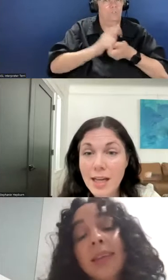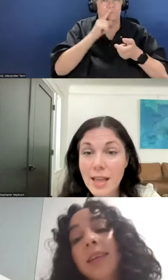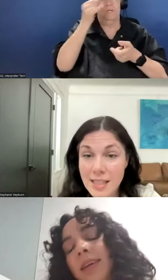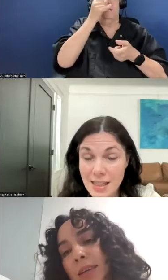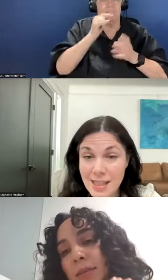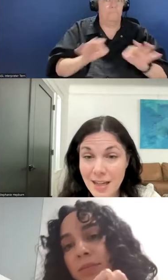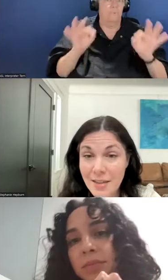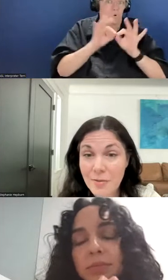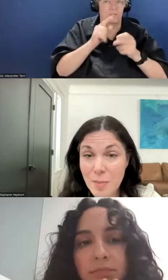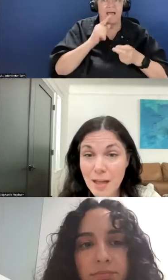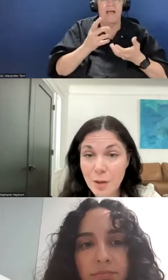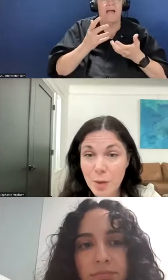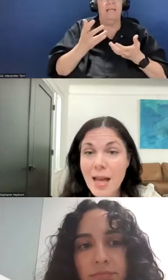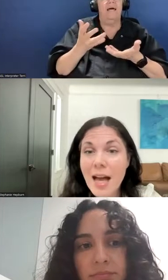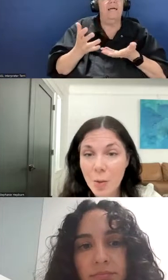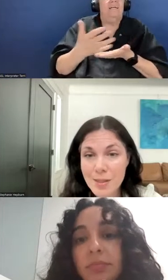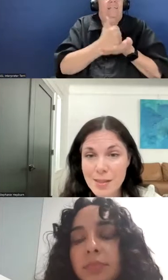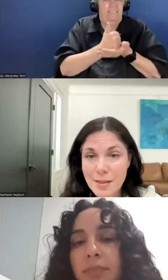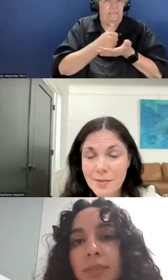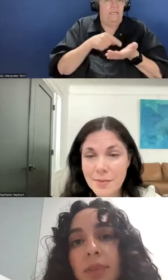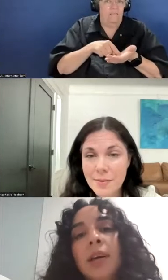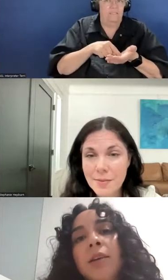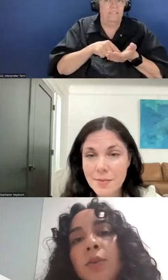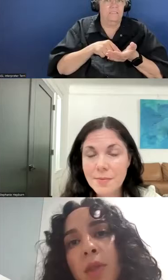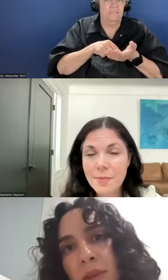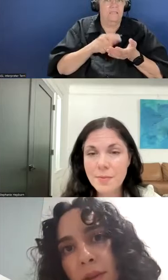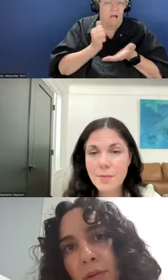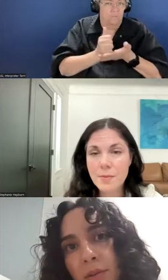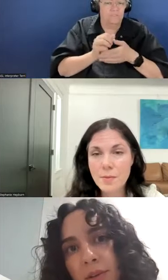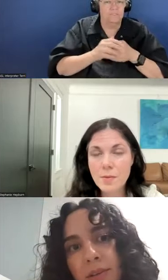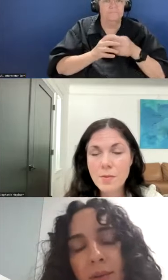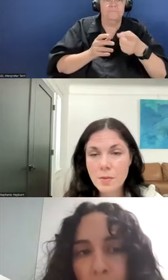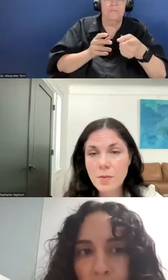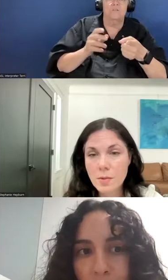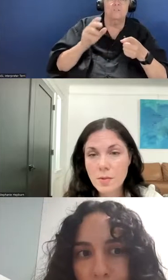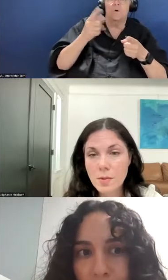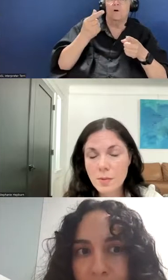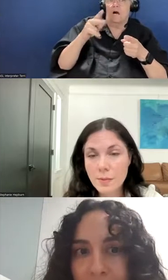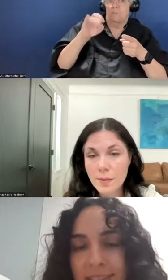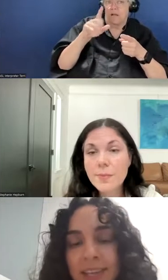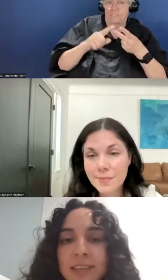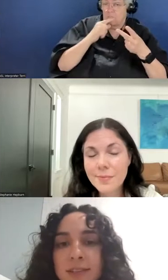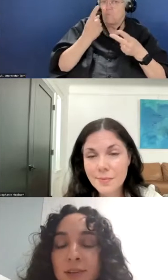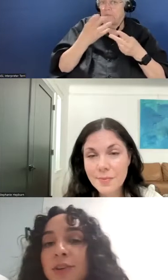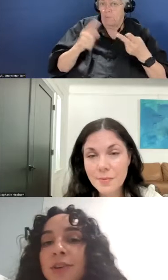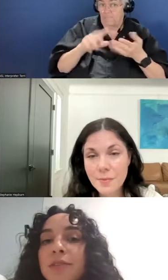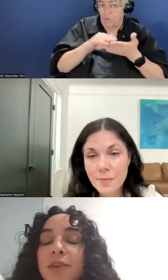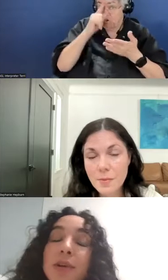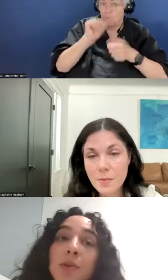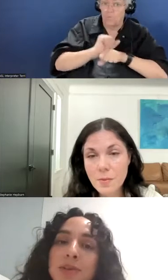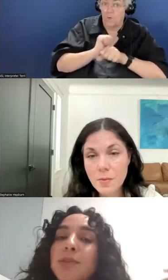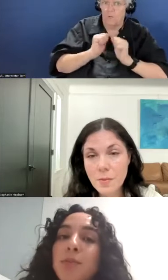and why collecting this data and the feedback loop helps. Yeah, so one thing that we've learned in working with our government is that these